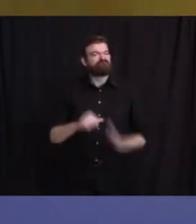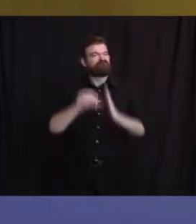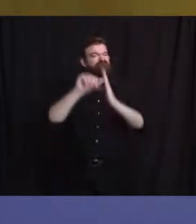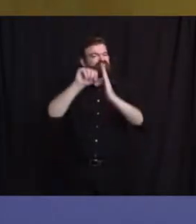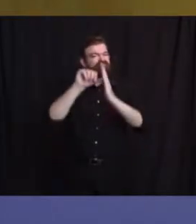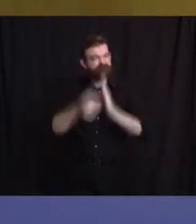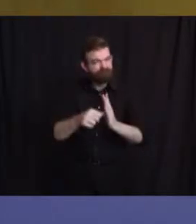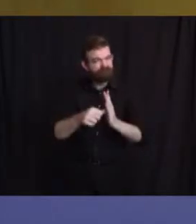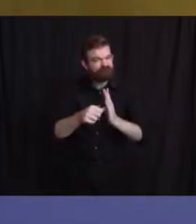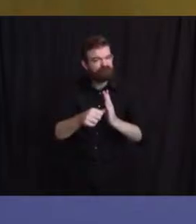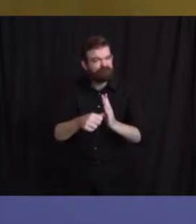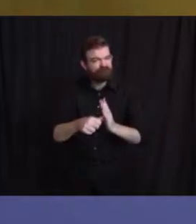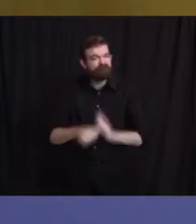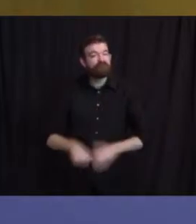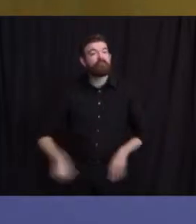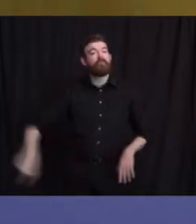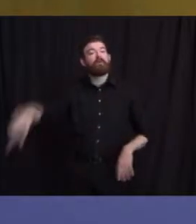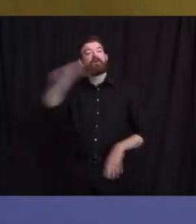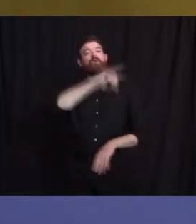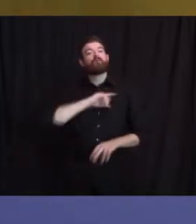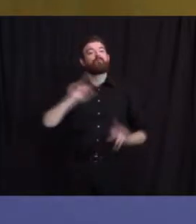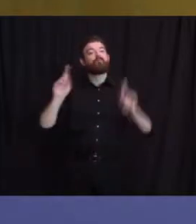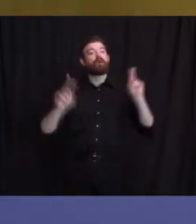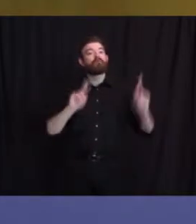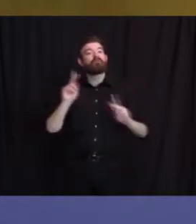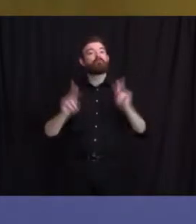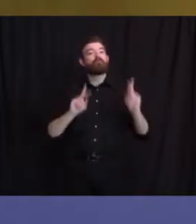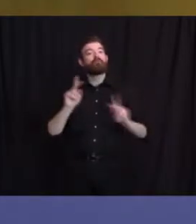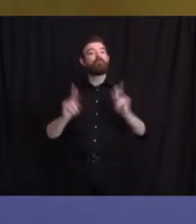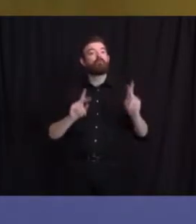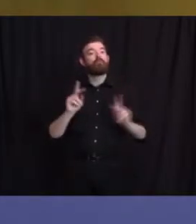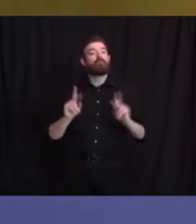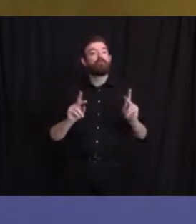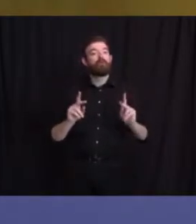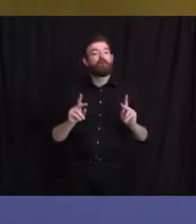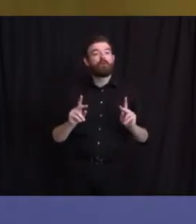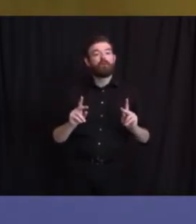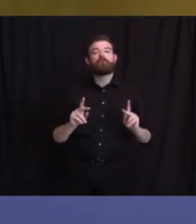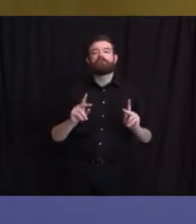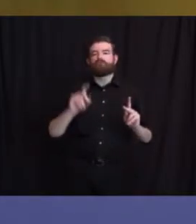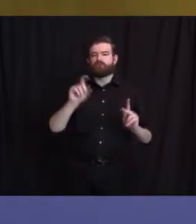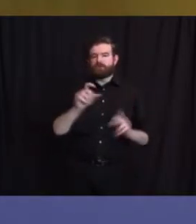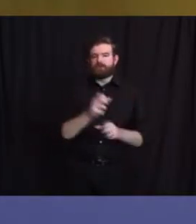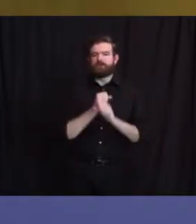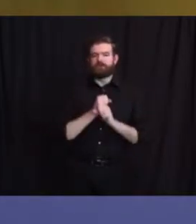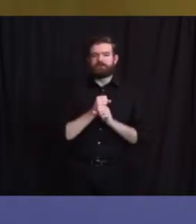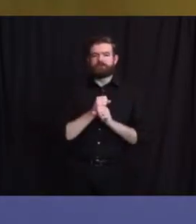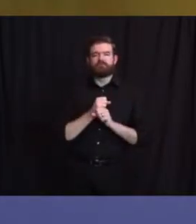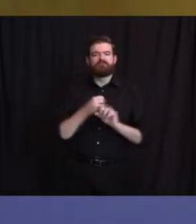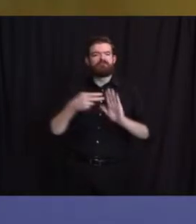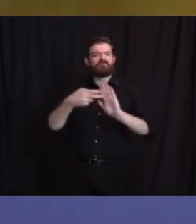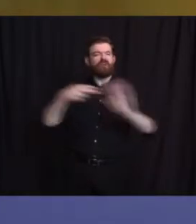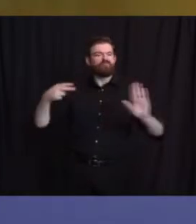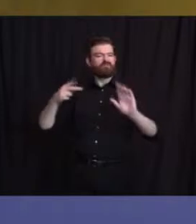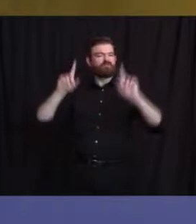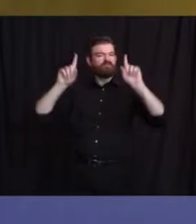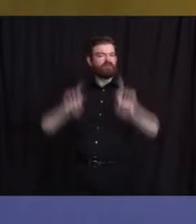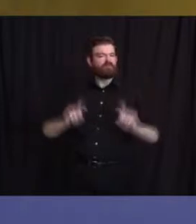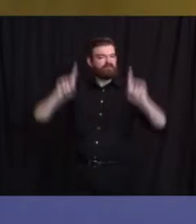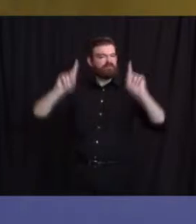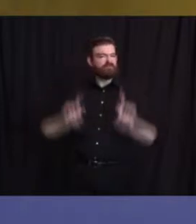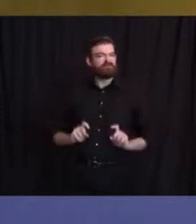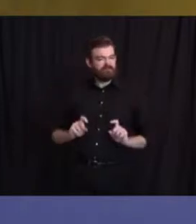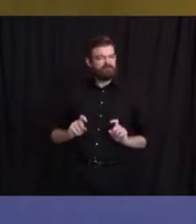get the diagnostic test, which detects whether you currently have the virus. This information is